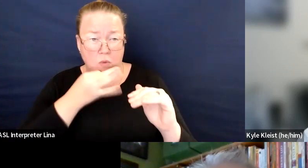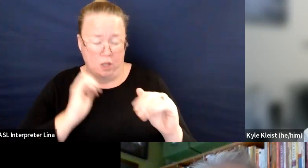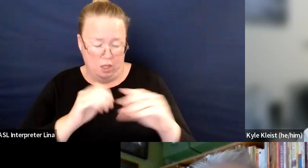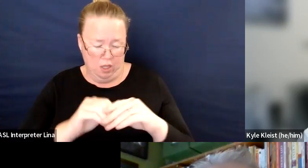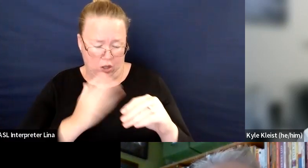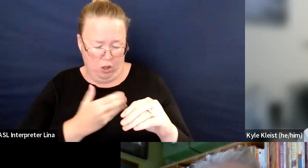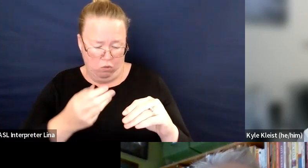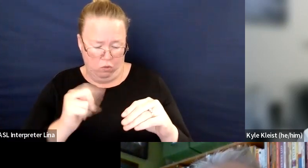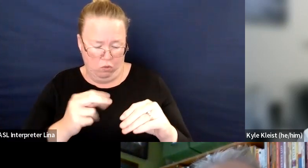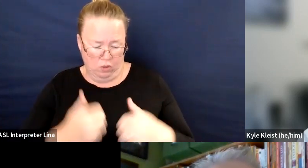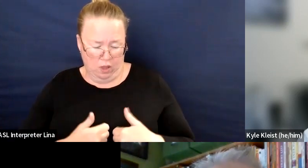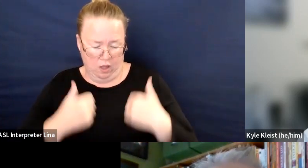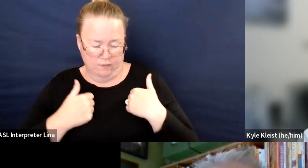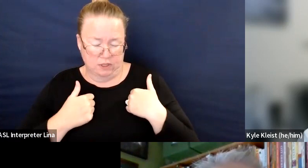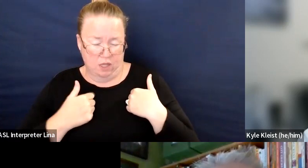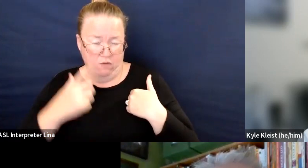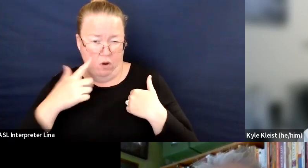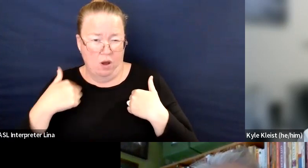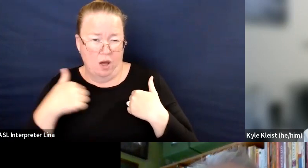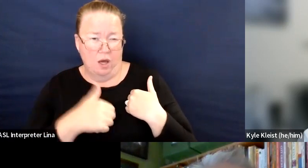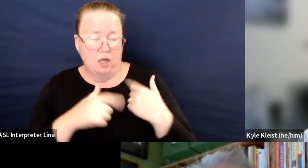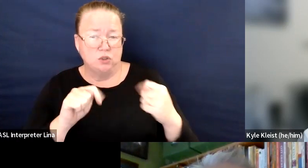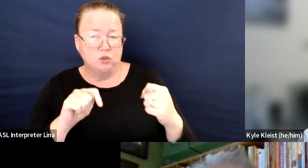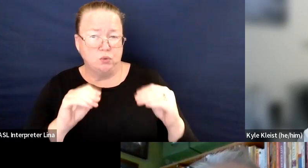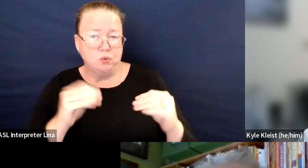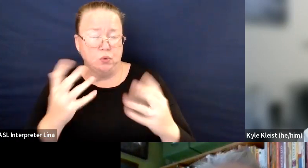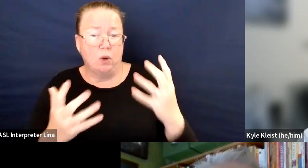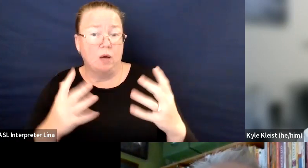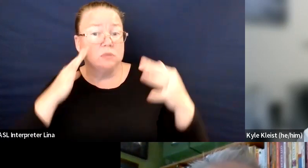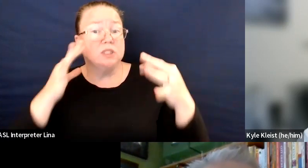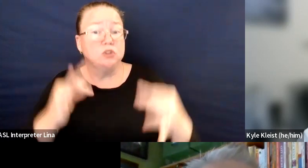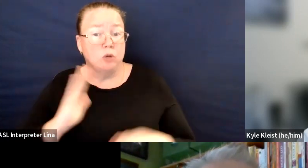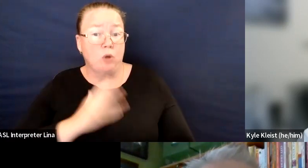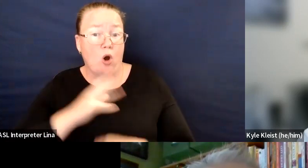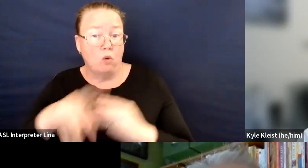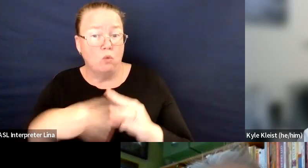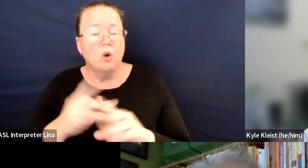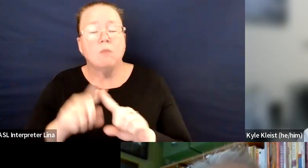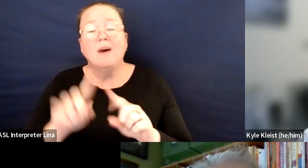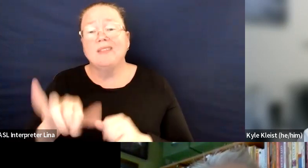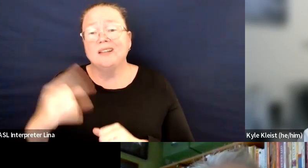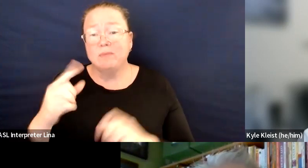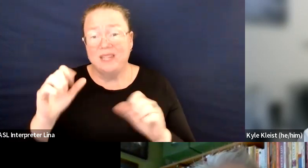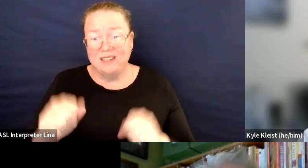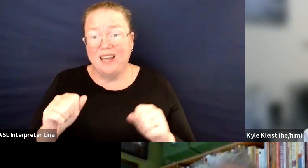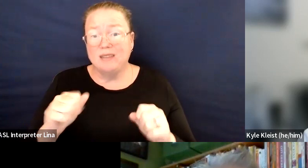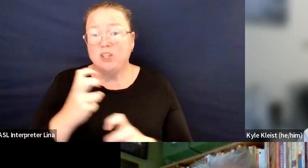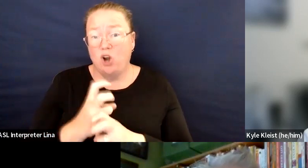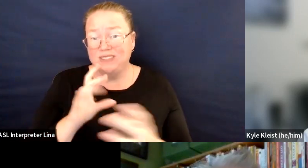and it's for us to determine our world. But that's something that can be very